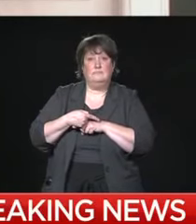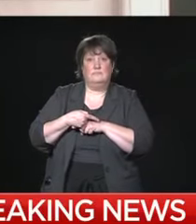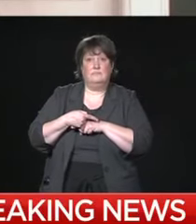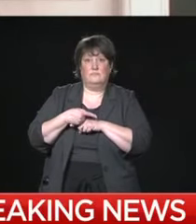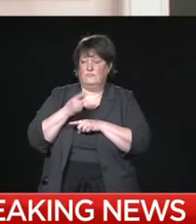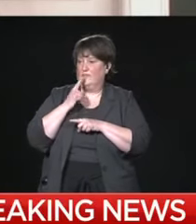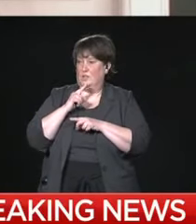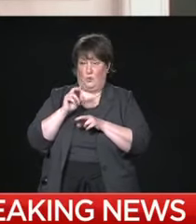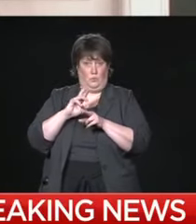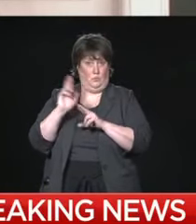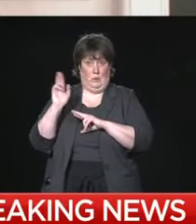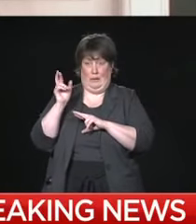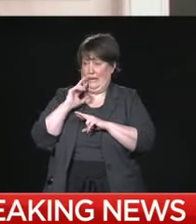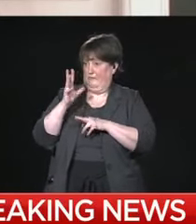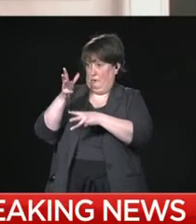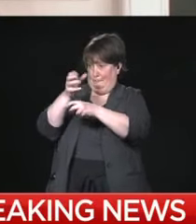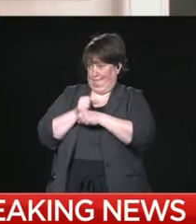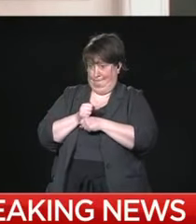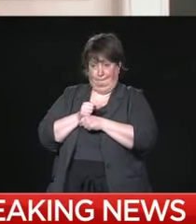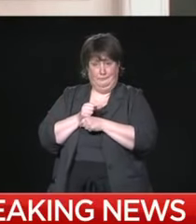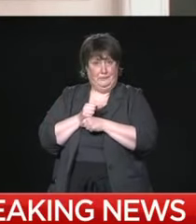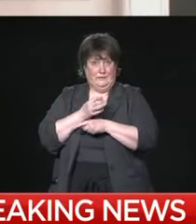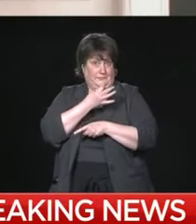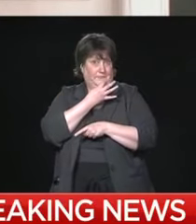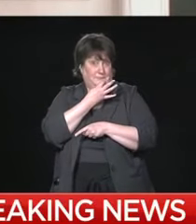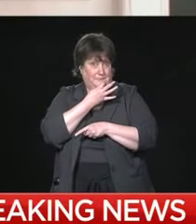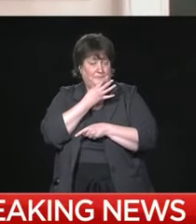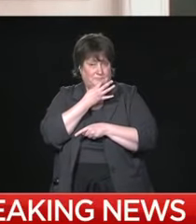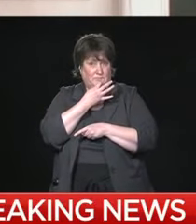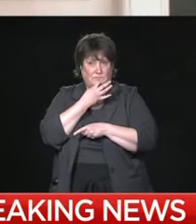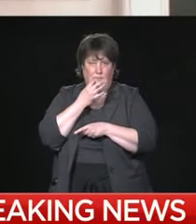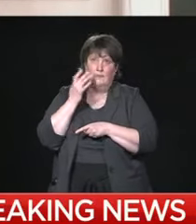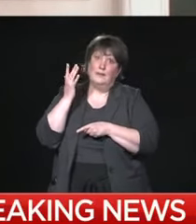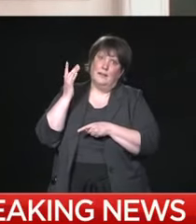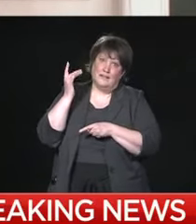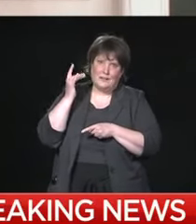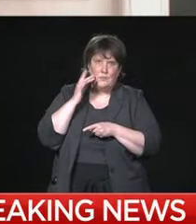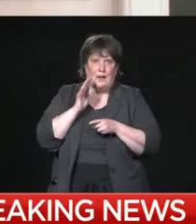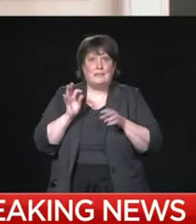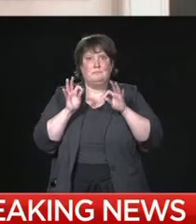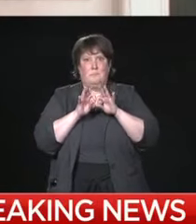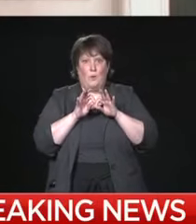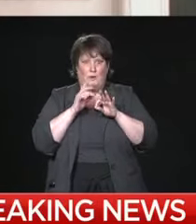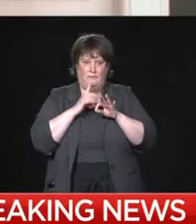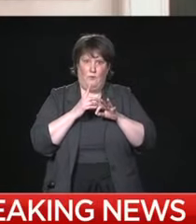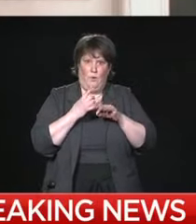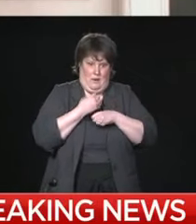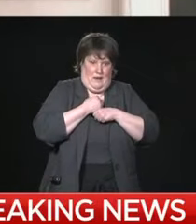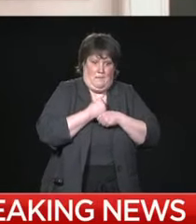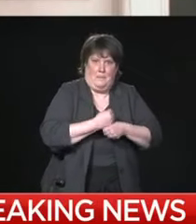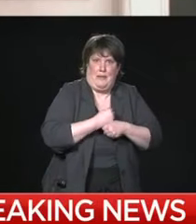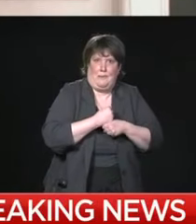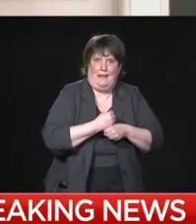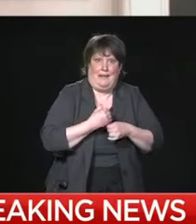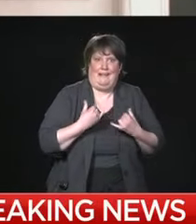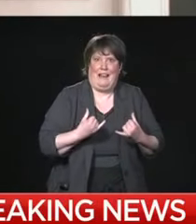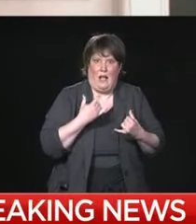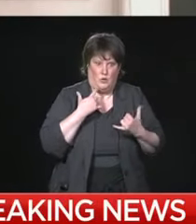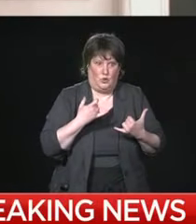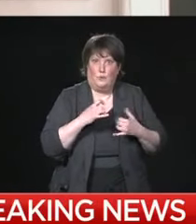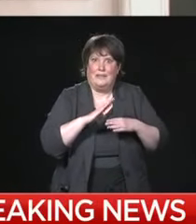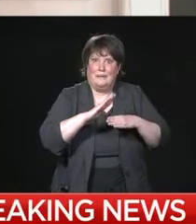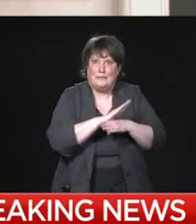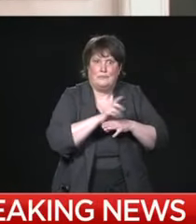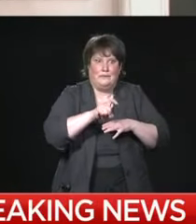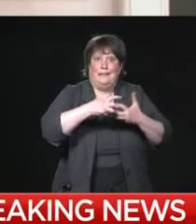We are doing our utmost to get deliveries into Canada, but it's also so important to create industry that is going to